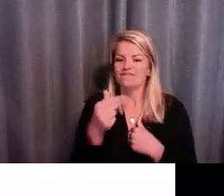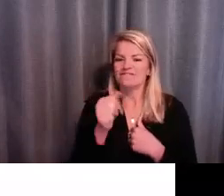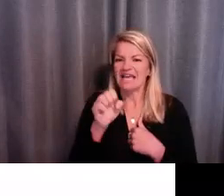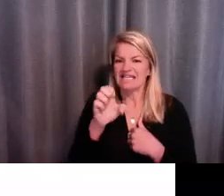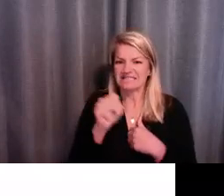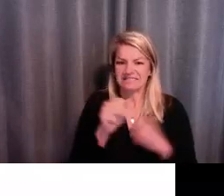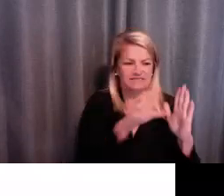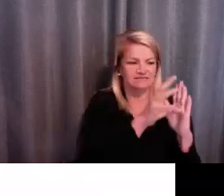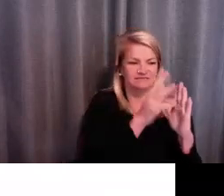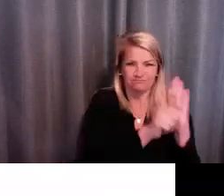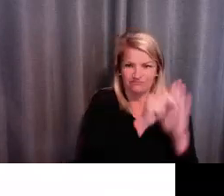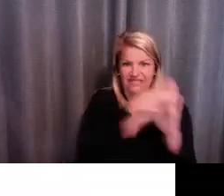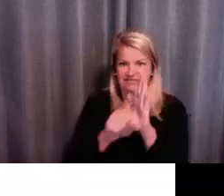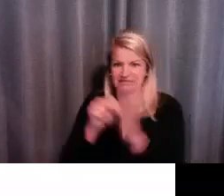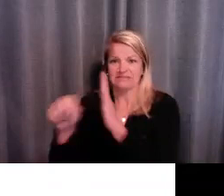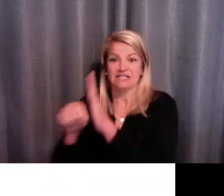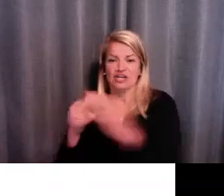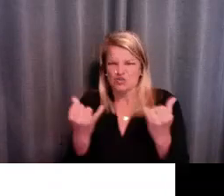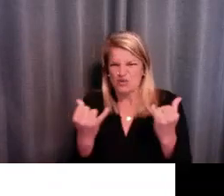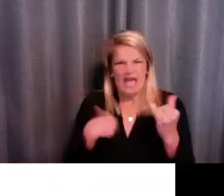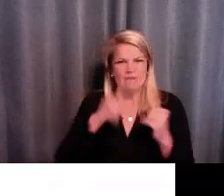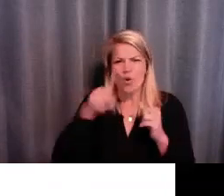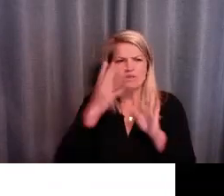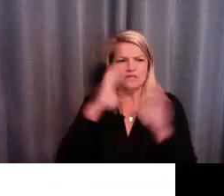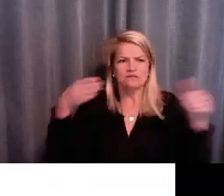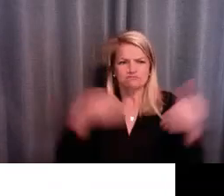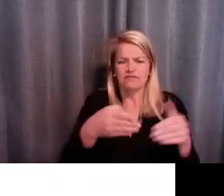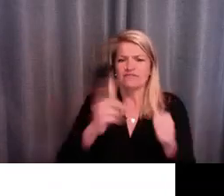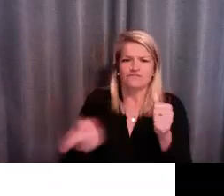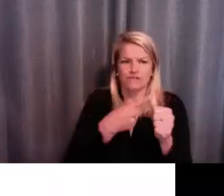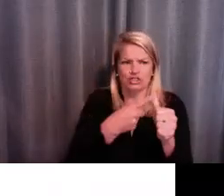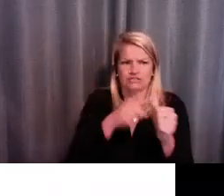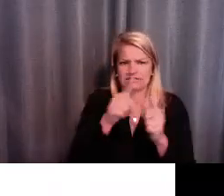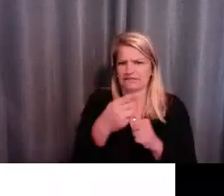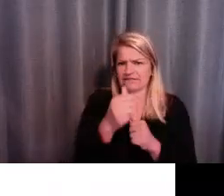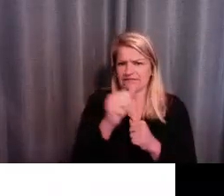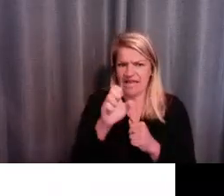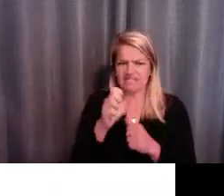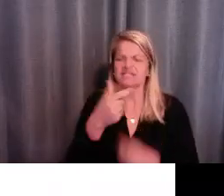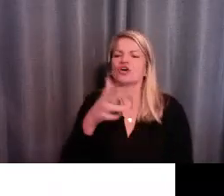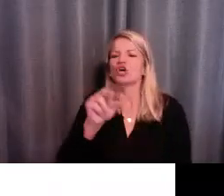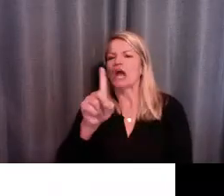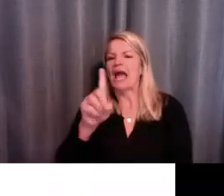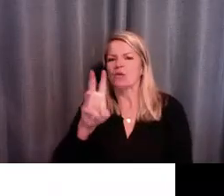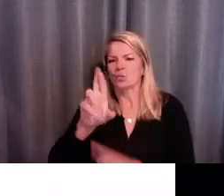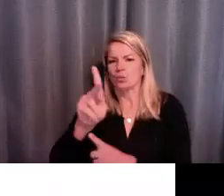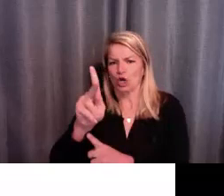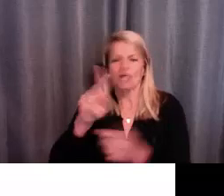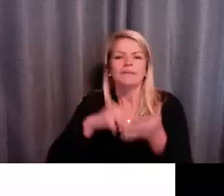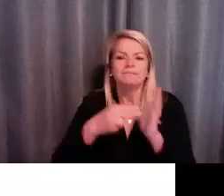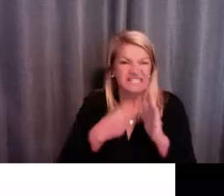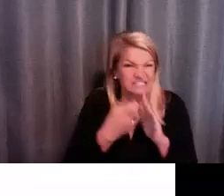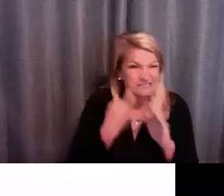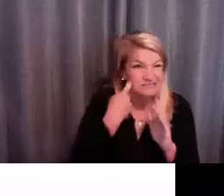only on the phase 1 groundwork. That is the one that we are currently undertaking, that started in October